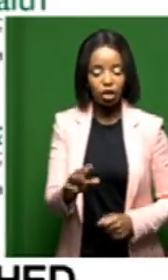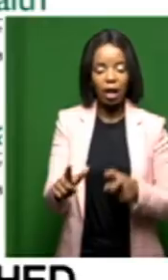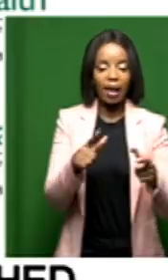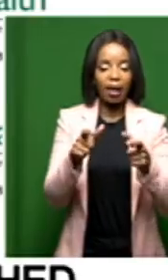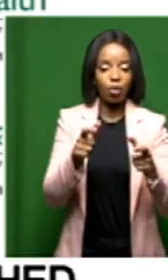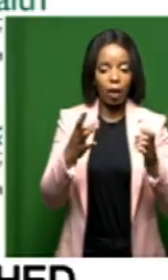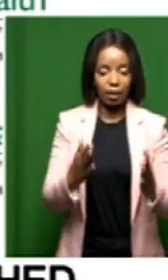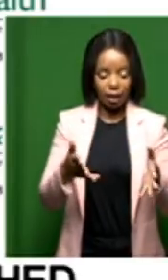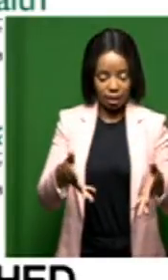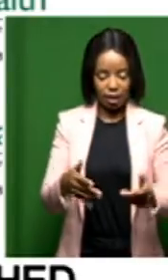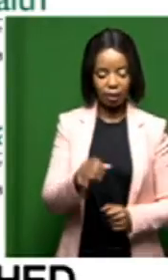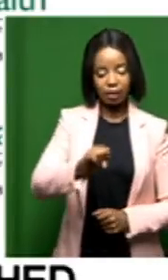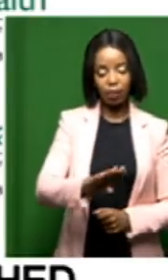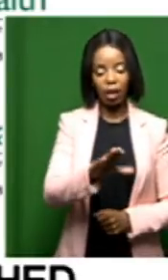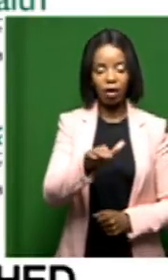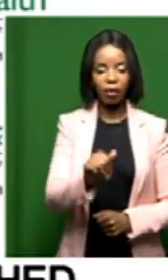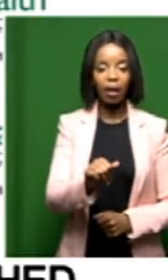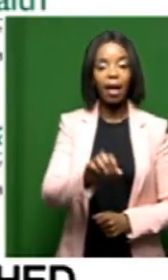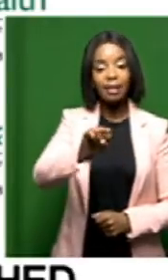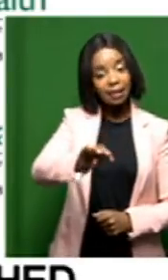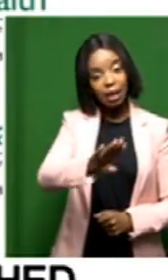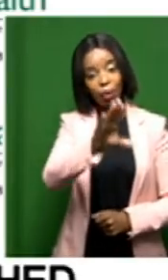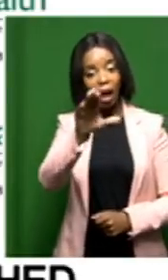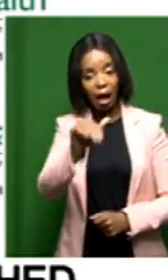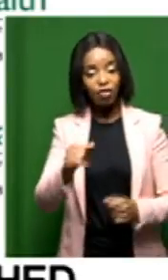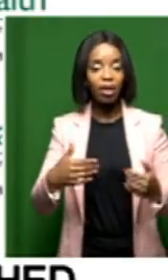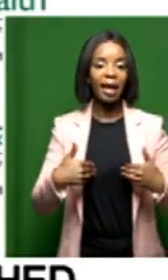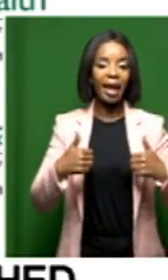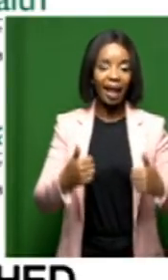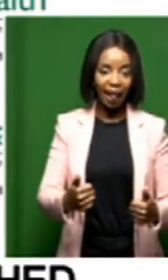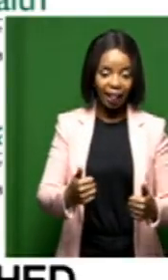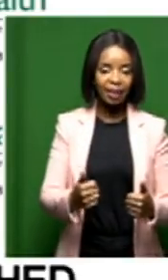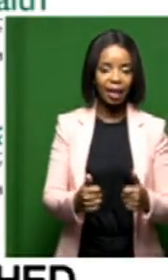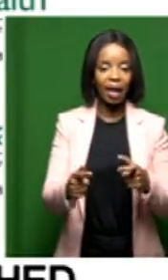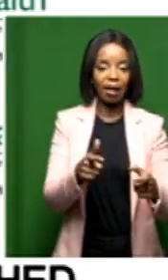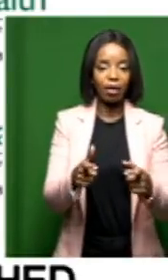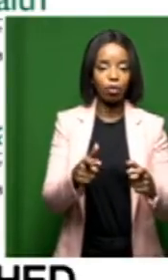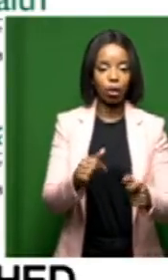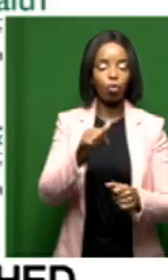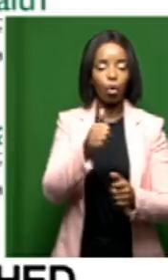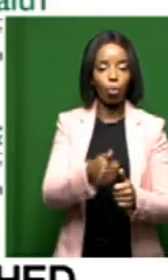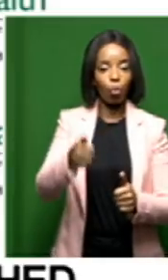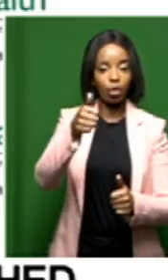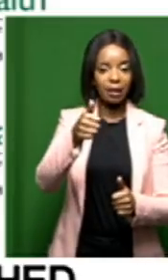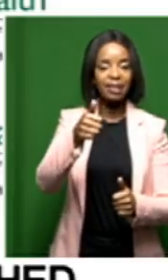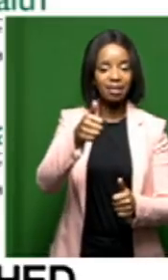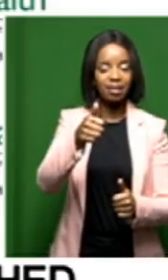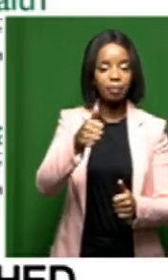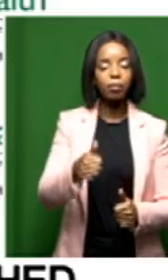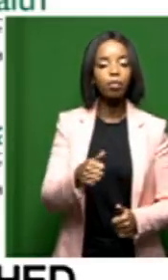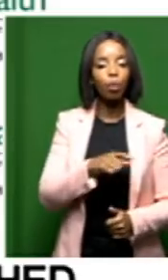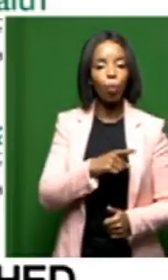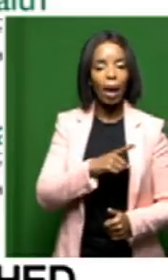South Africa, the South African Health Product Regulatory Authority. These formulations, because you need to